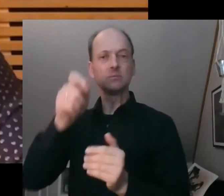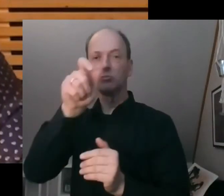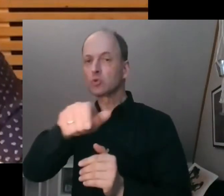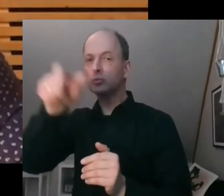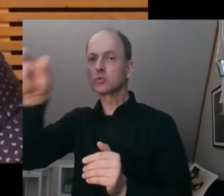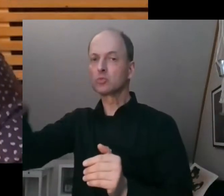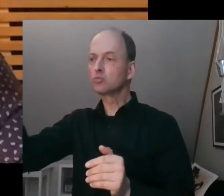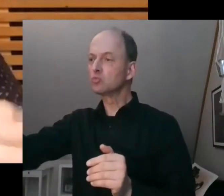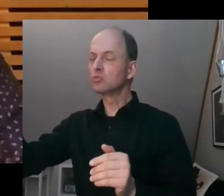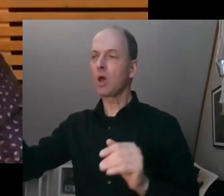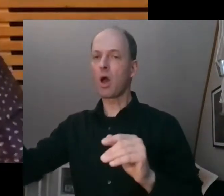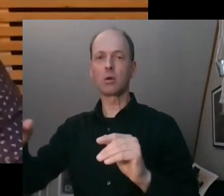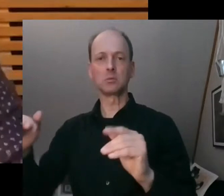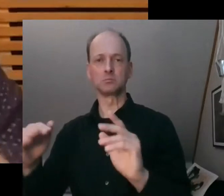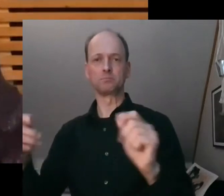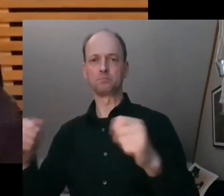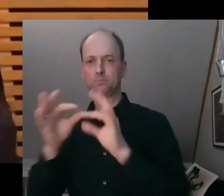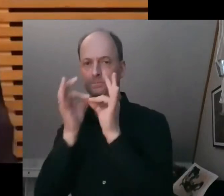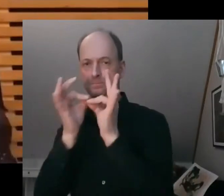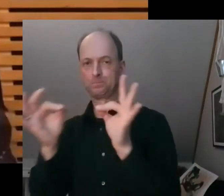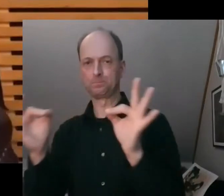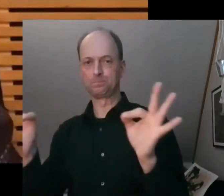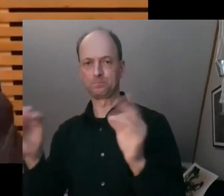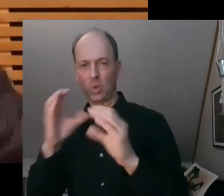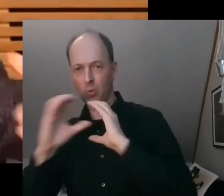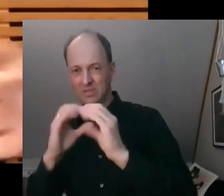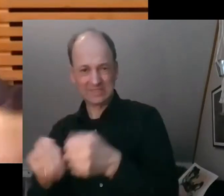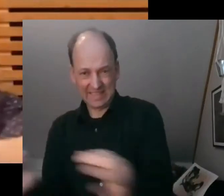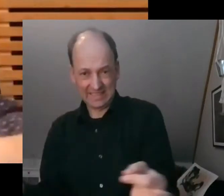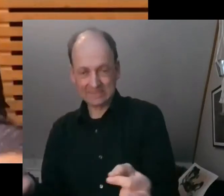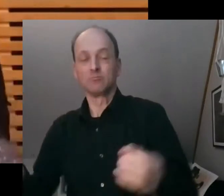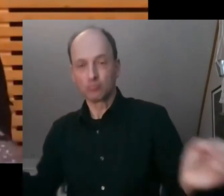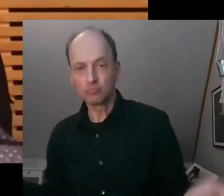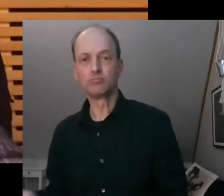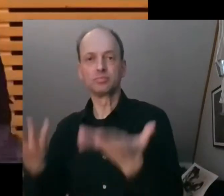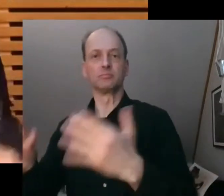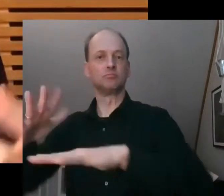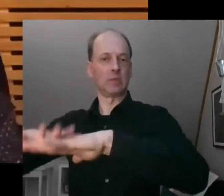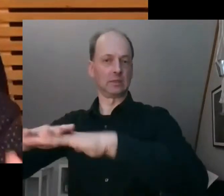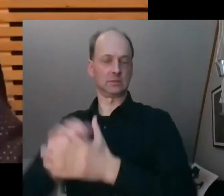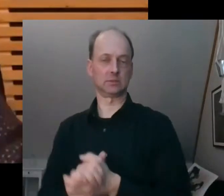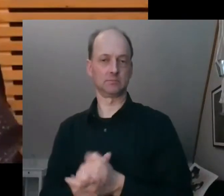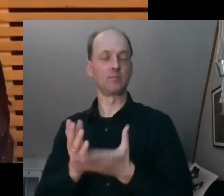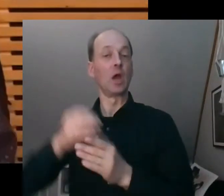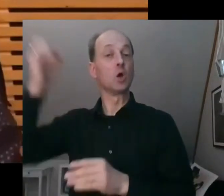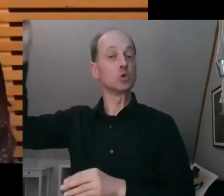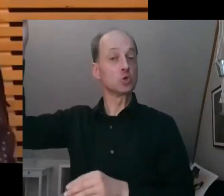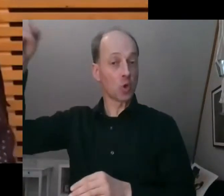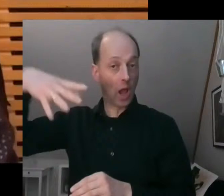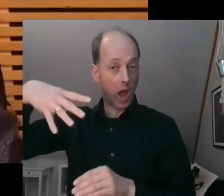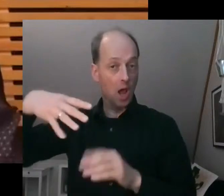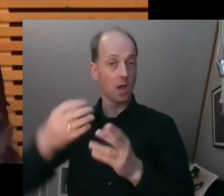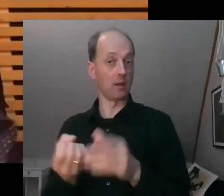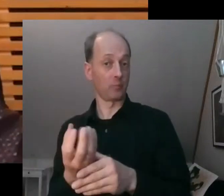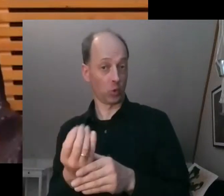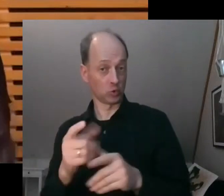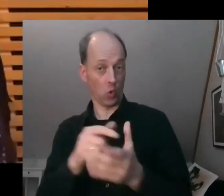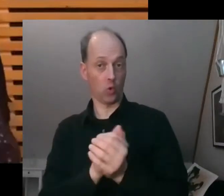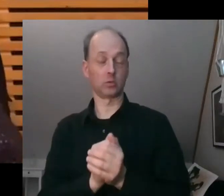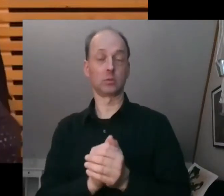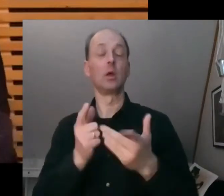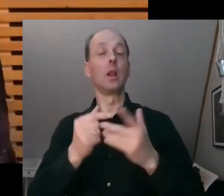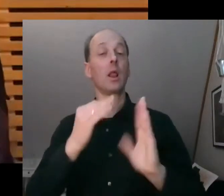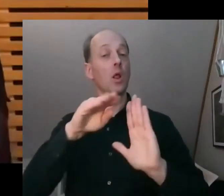network people who maybe have not talked with each other before, that the solar producers, the software manufacturers, bringing